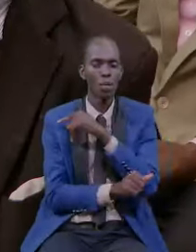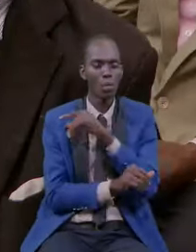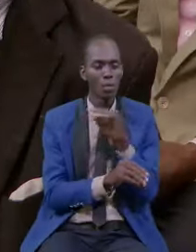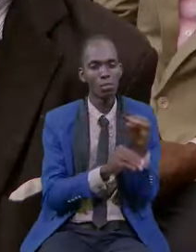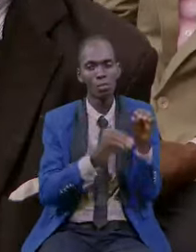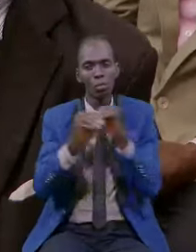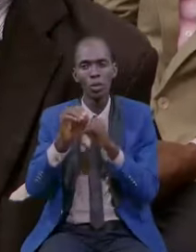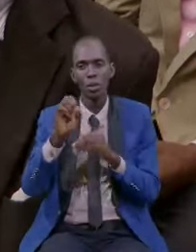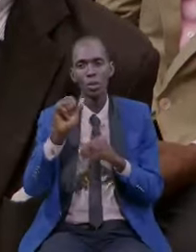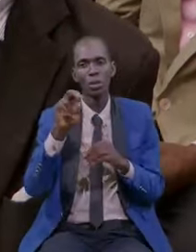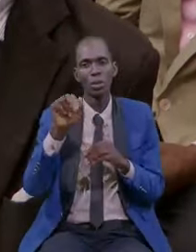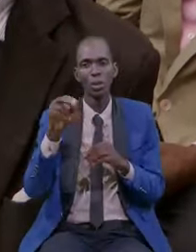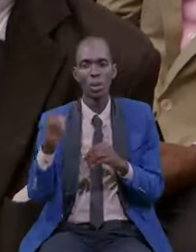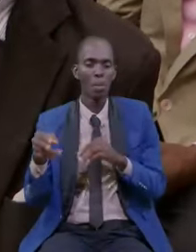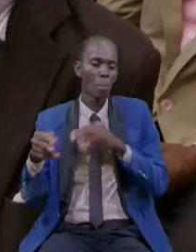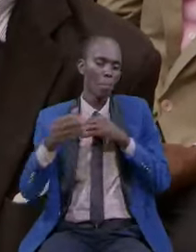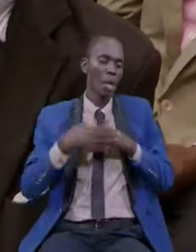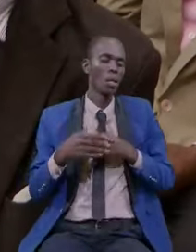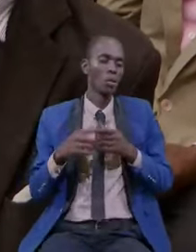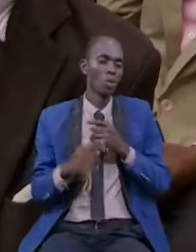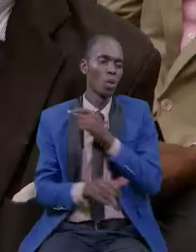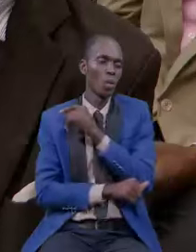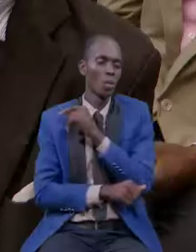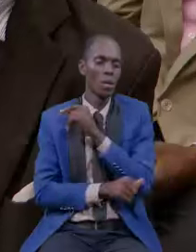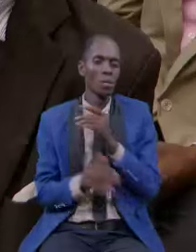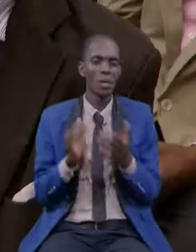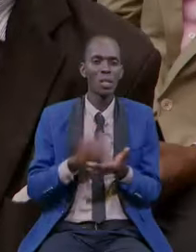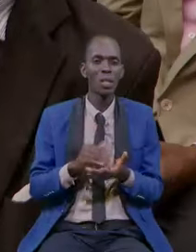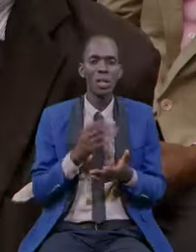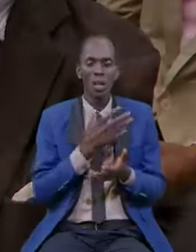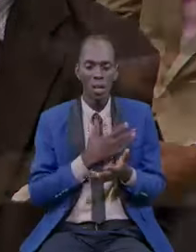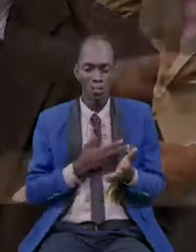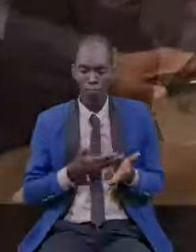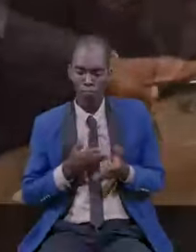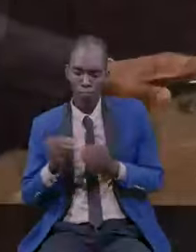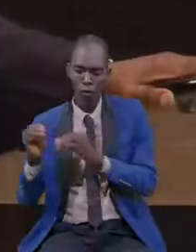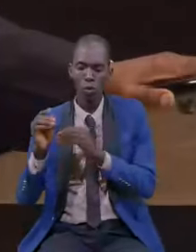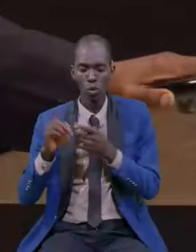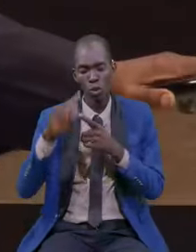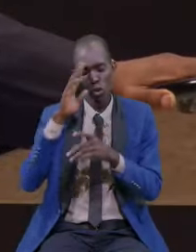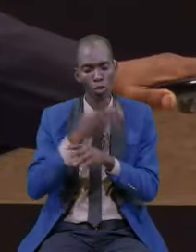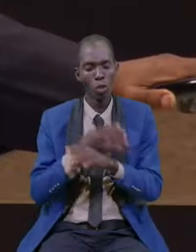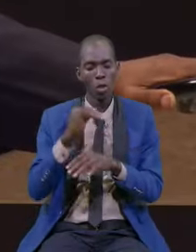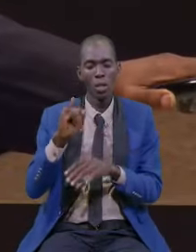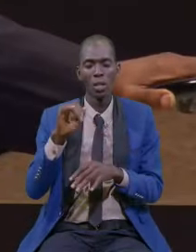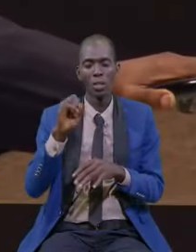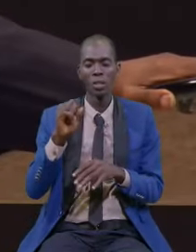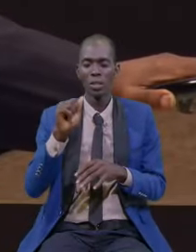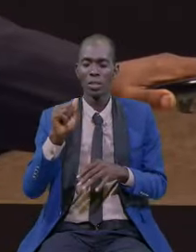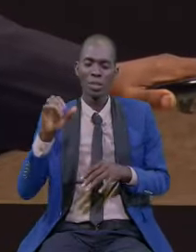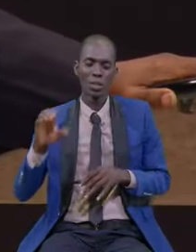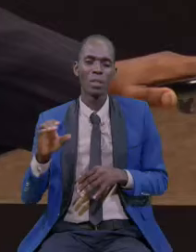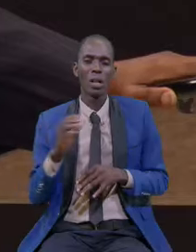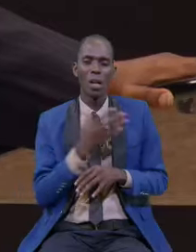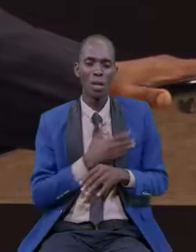back to Abraham again, and then mentioned Isaac and Jacob, and mentioned